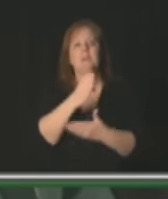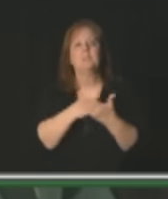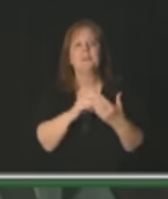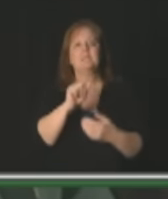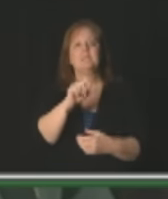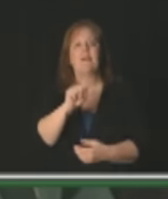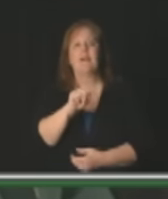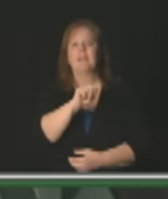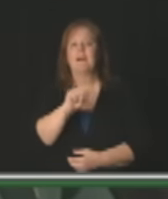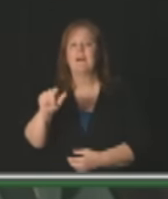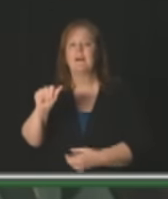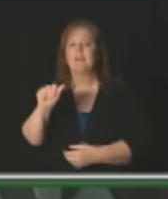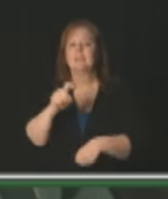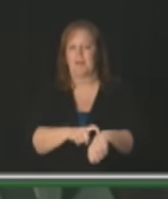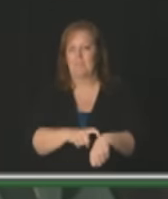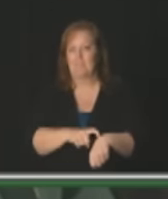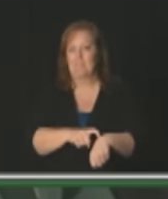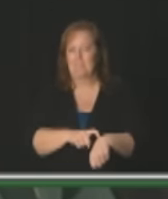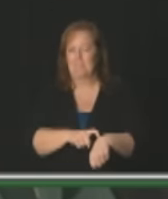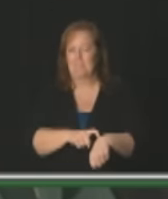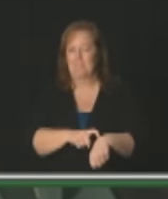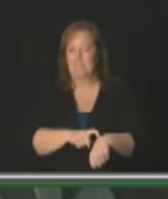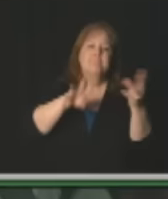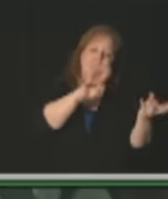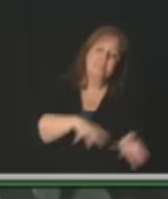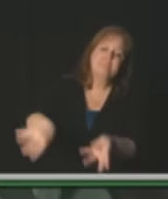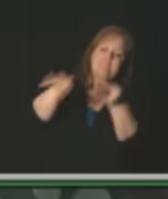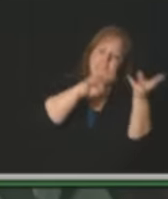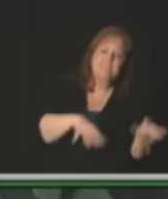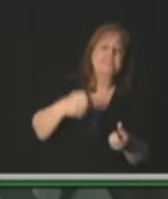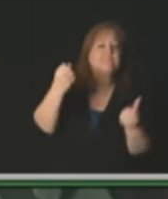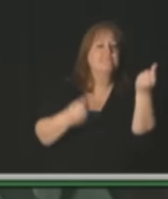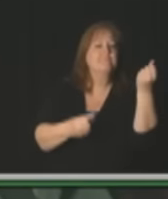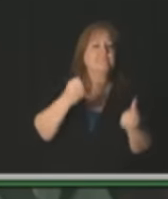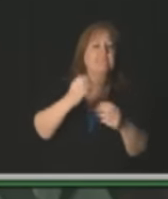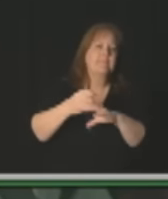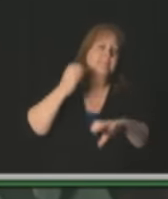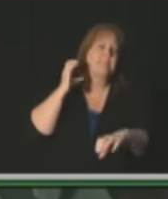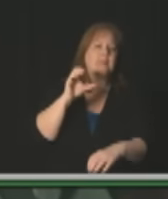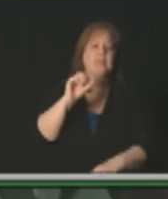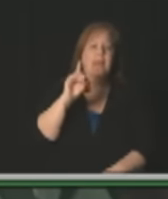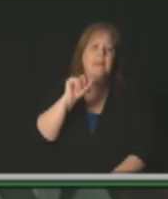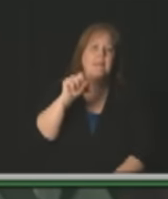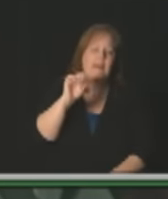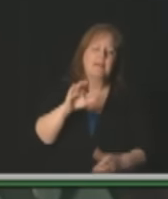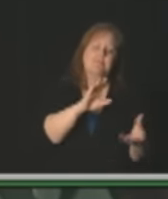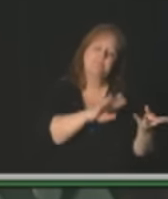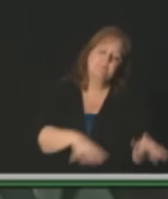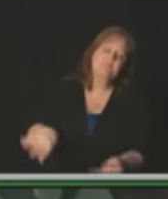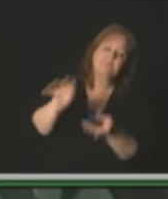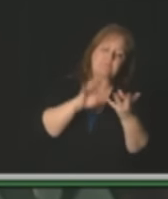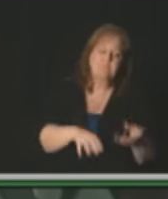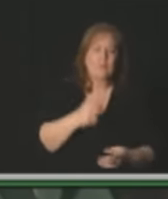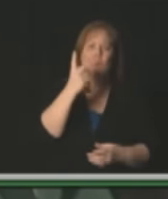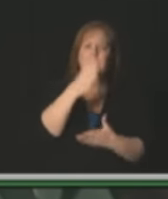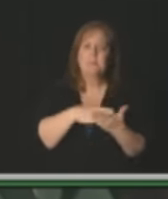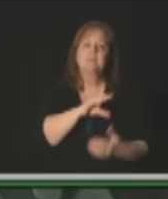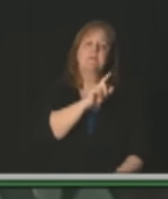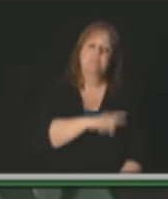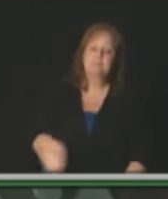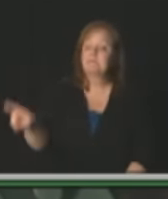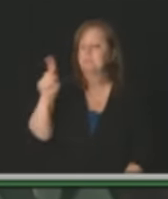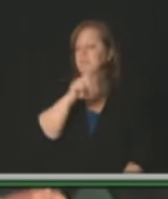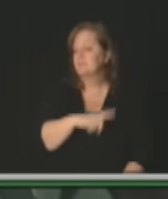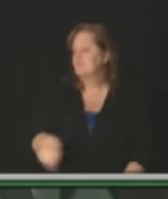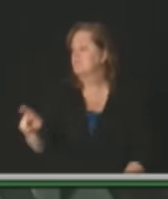Time. And I think there's a story there for scientists. And he watched the pieces go by, and he wanted a Cadillac so bad he could